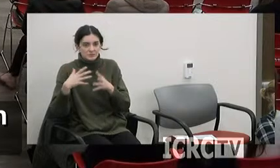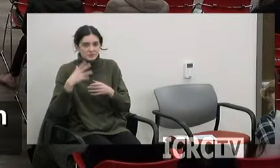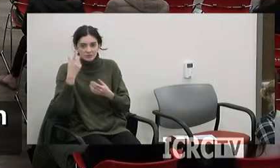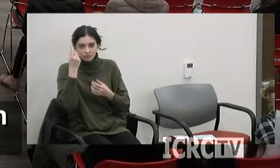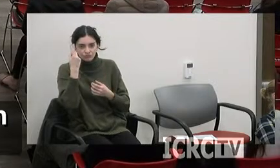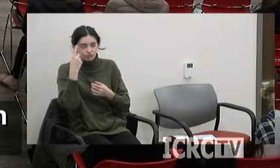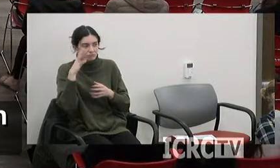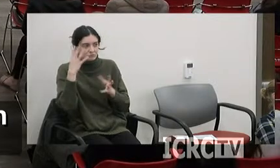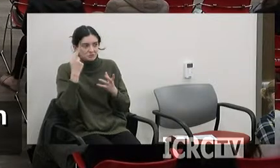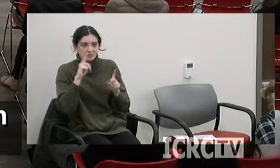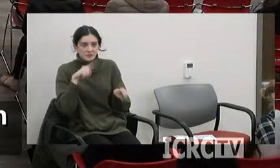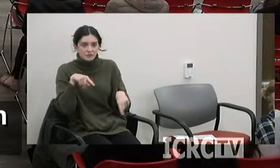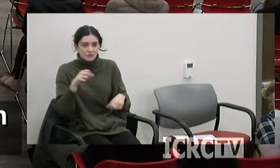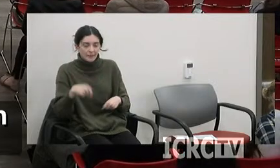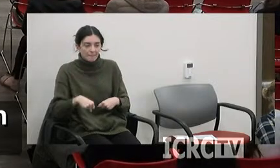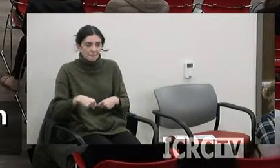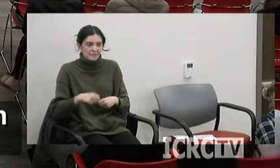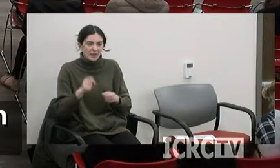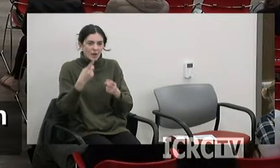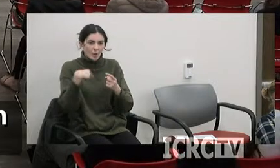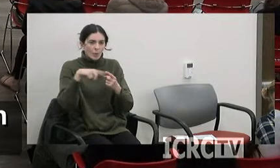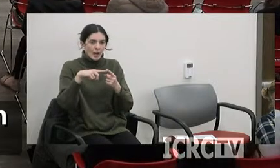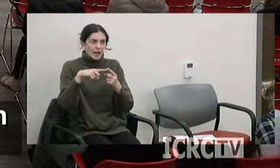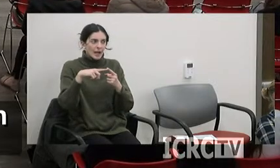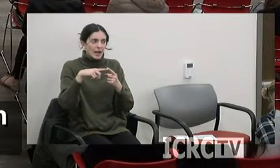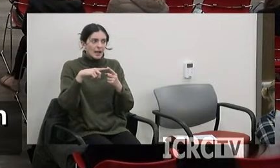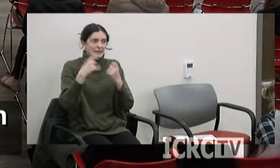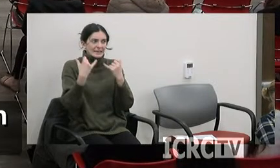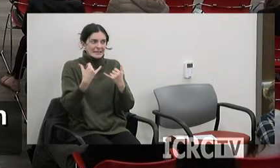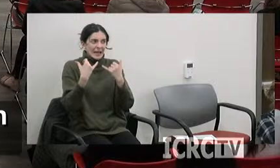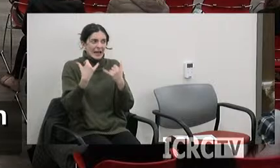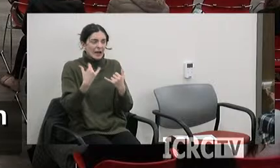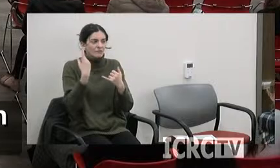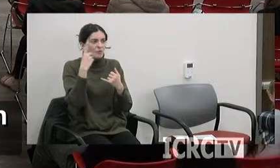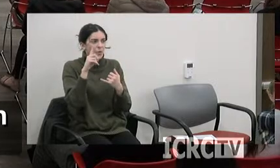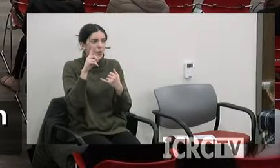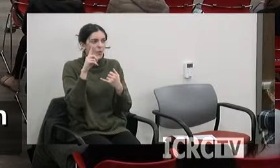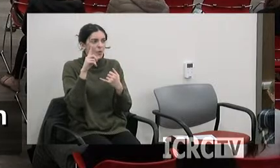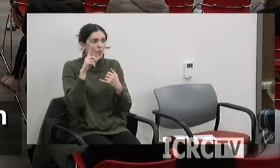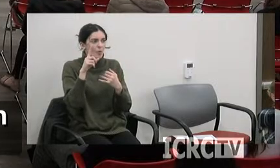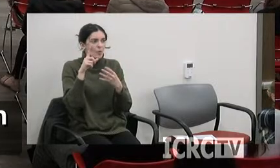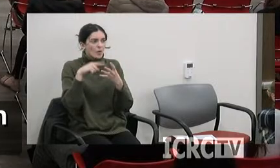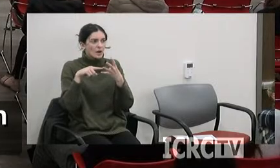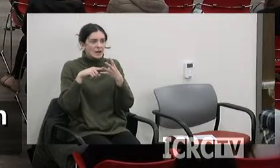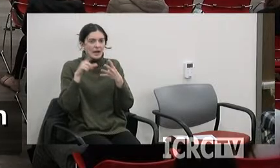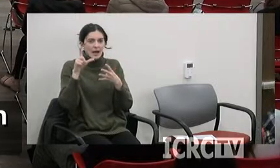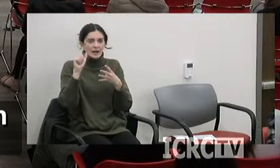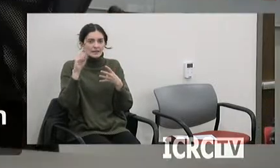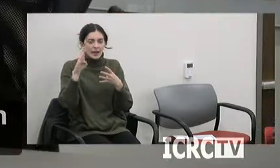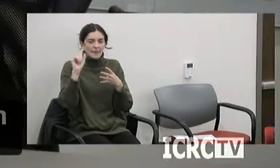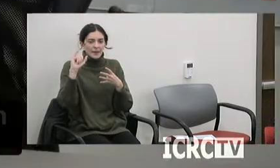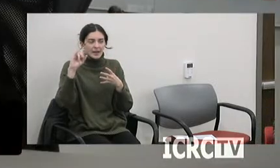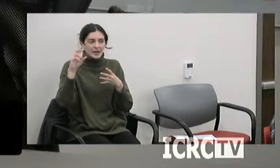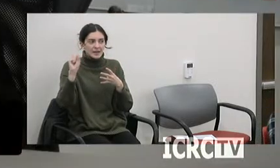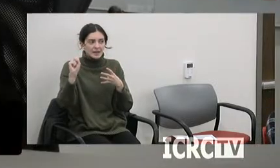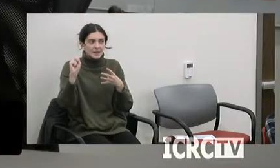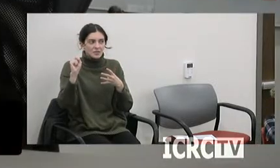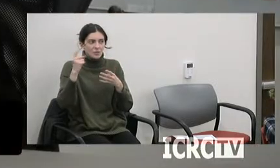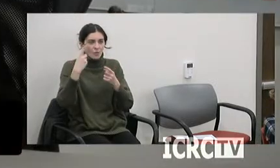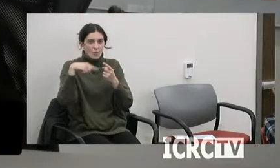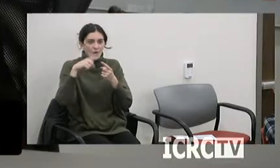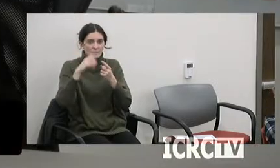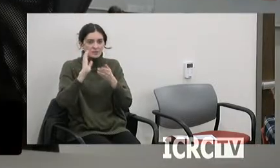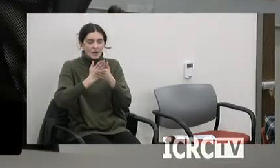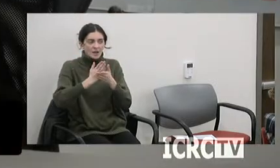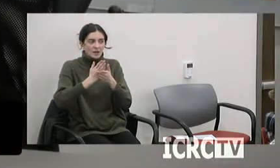easier to answer this. When does our current agreement expire for Lab Aids? It will expire on the 30th of